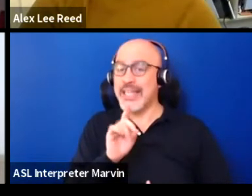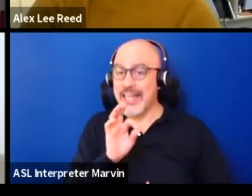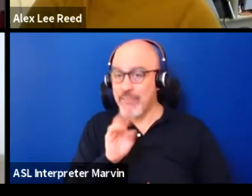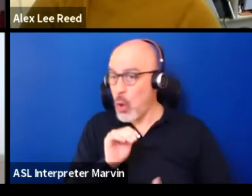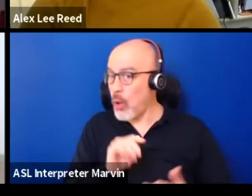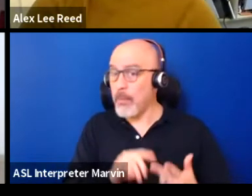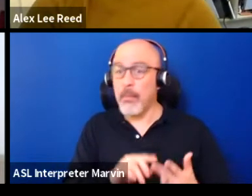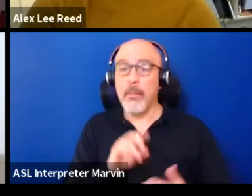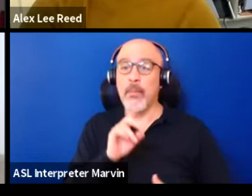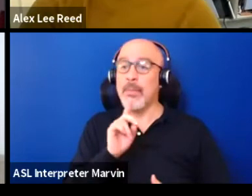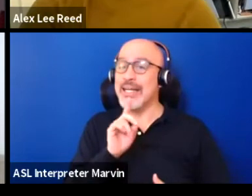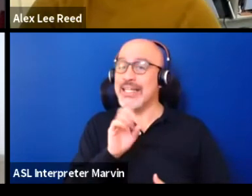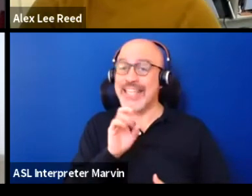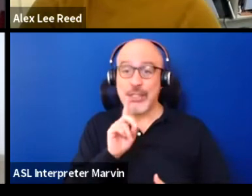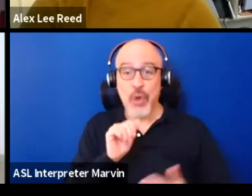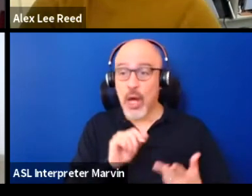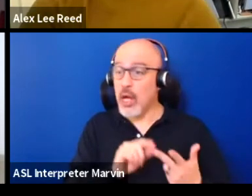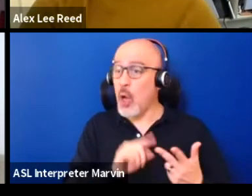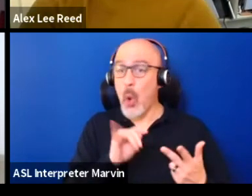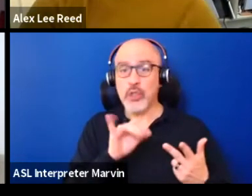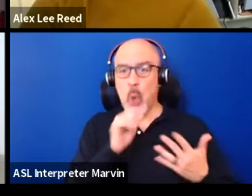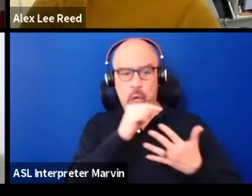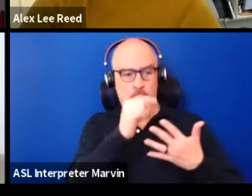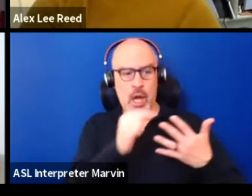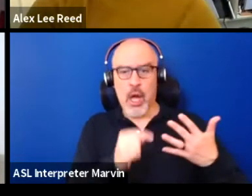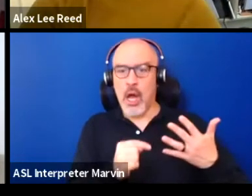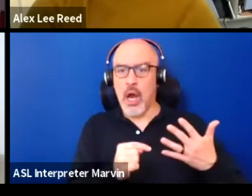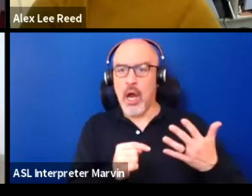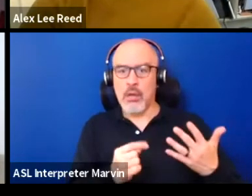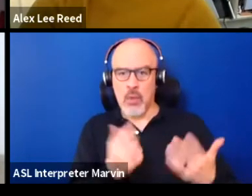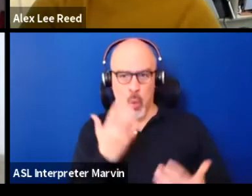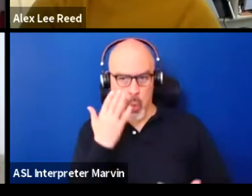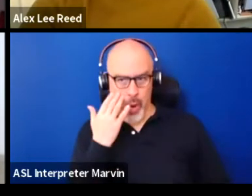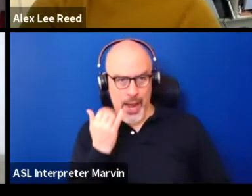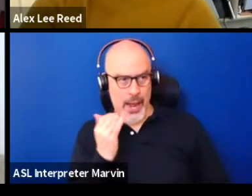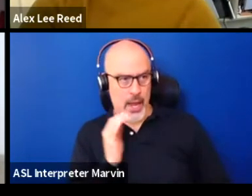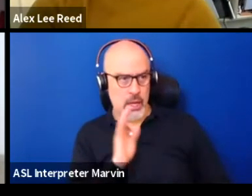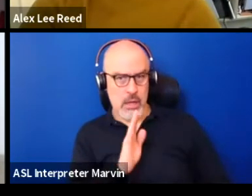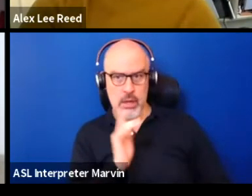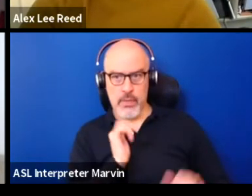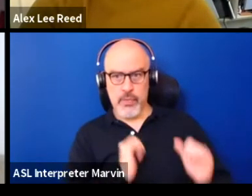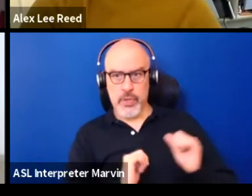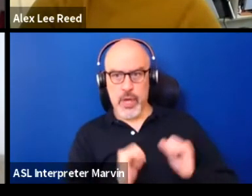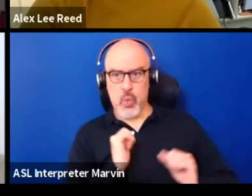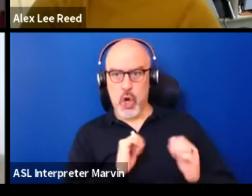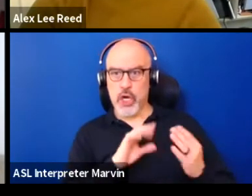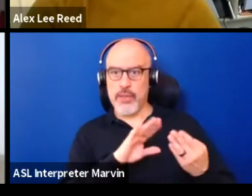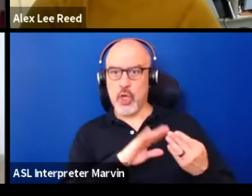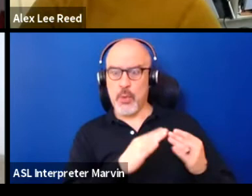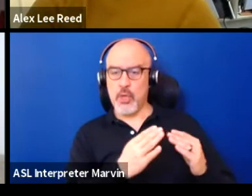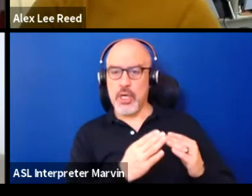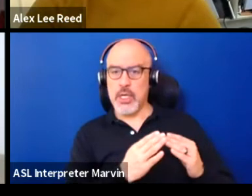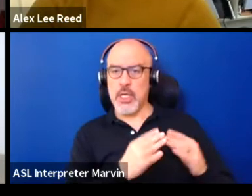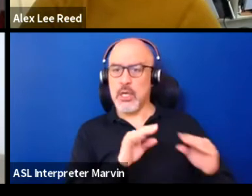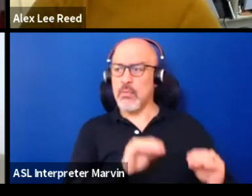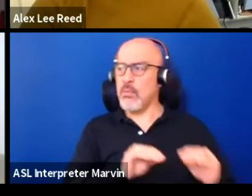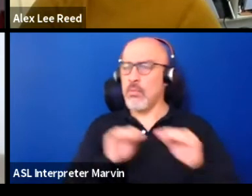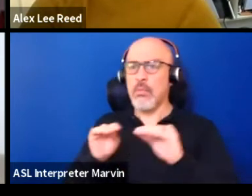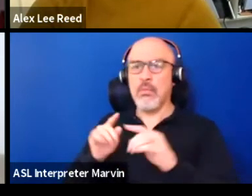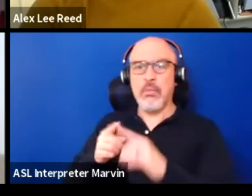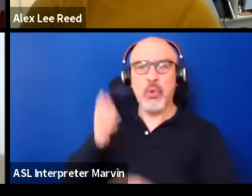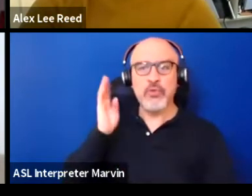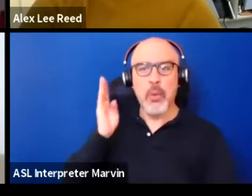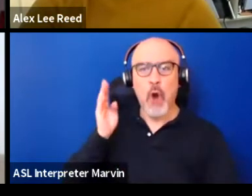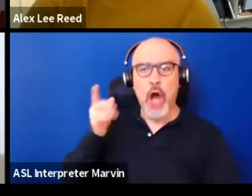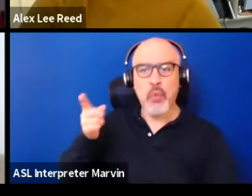or Toya is doing work, why can't that work go from where it was in the community to Broadway